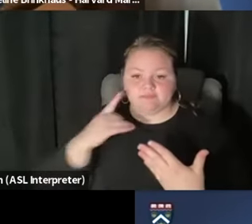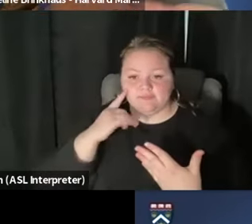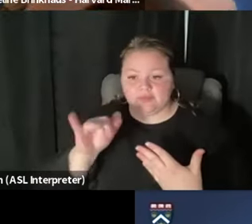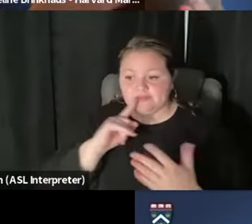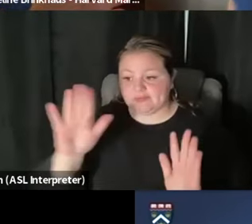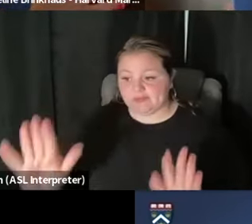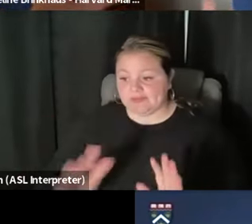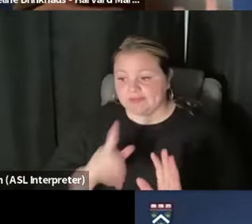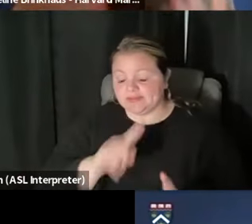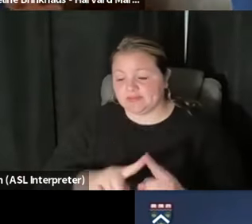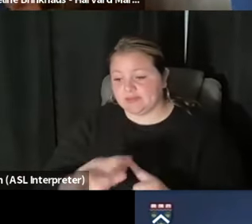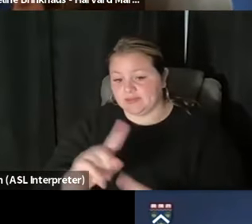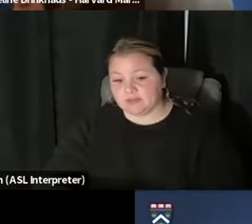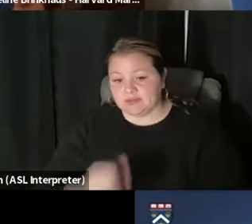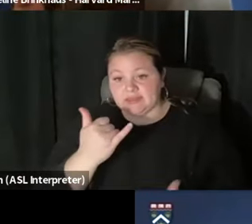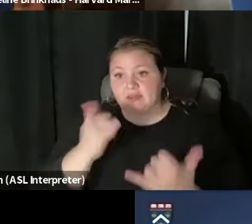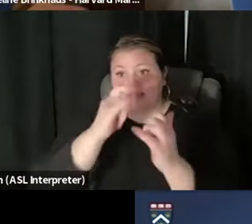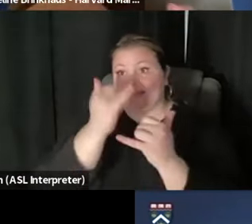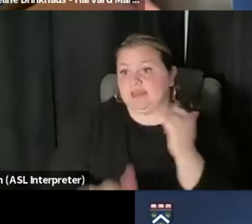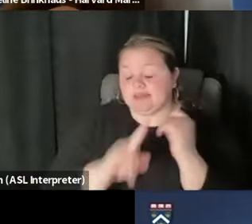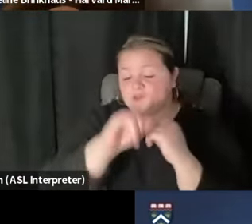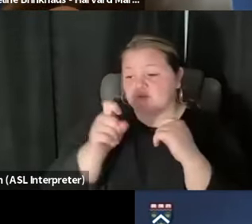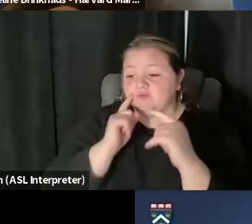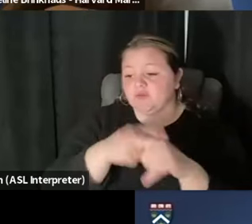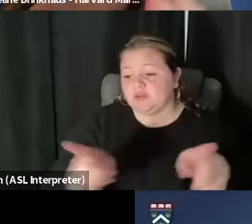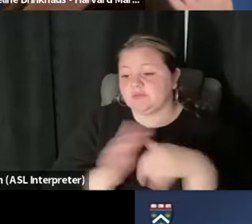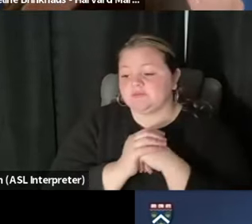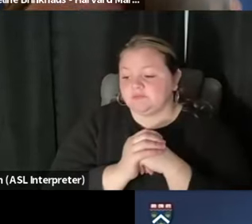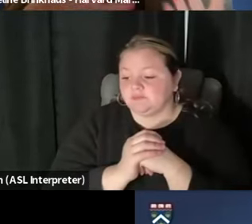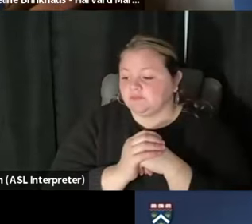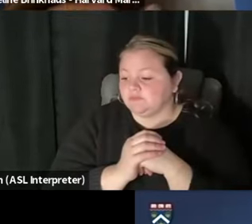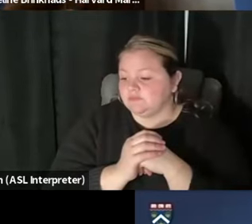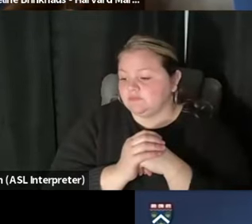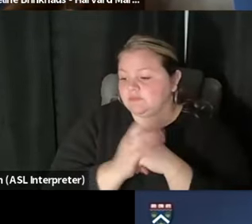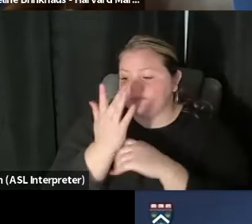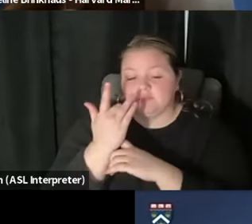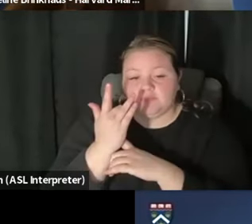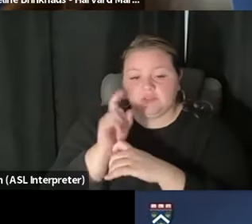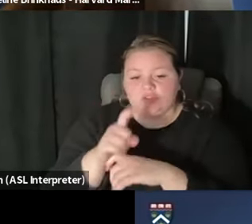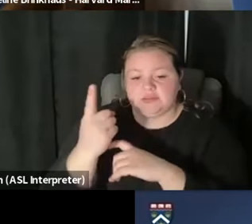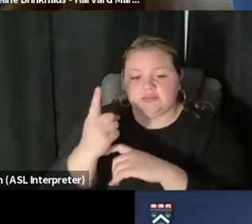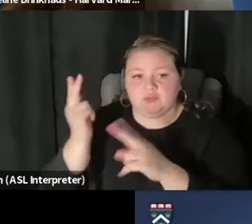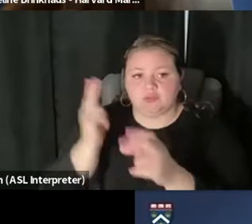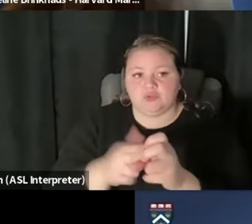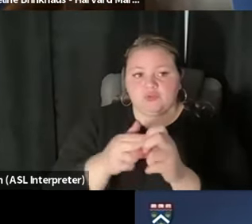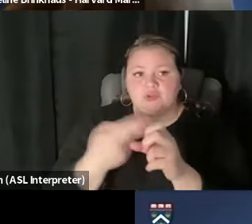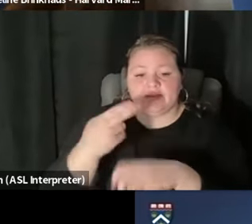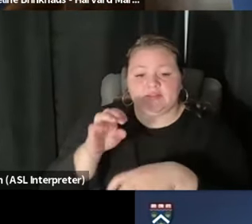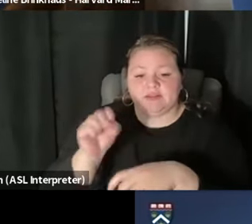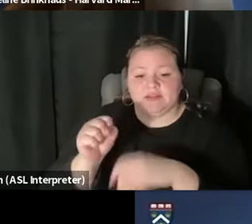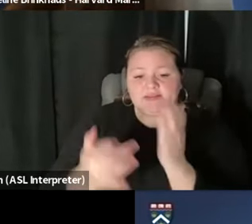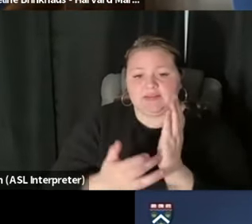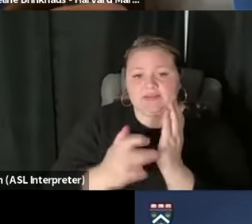question. And now we're going to have our last question for the panel, which is, why should someone join the Harvard Extension School